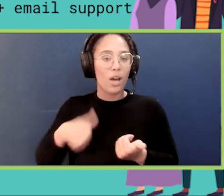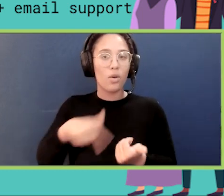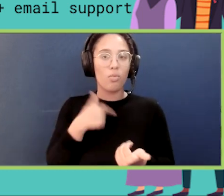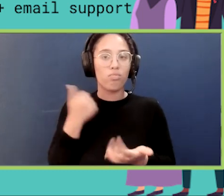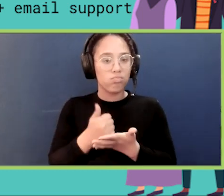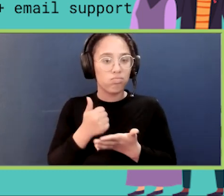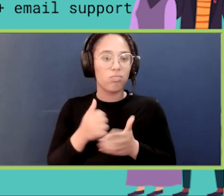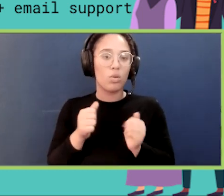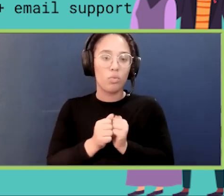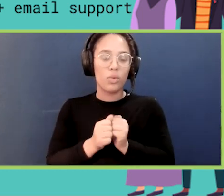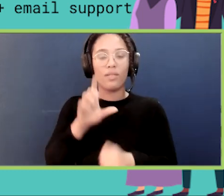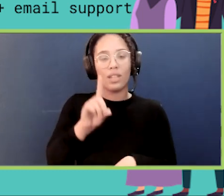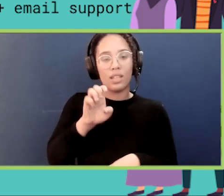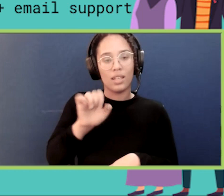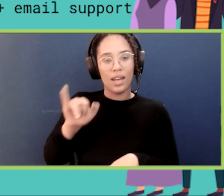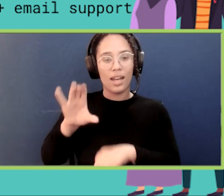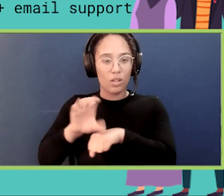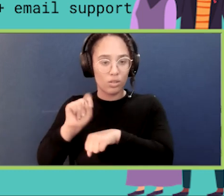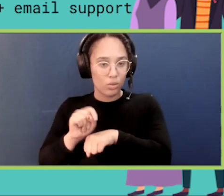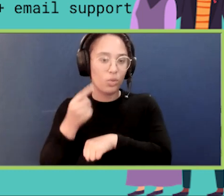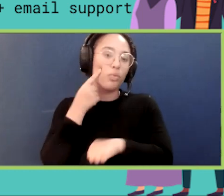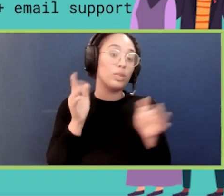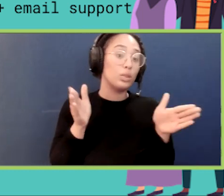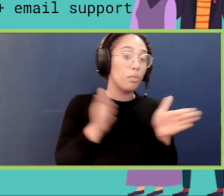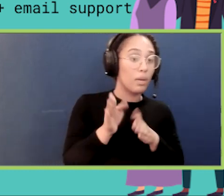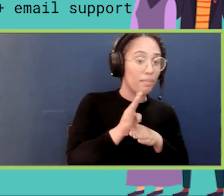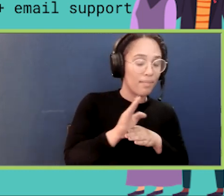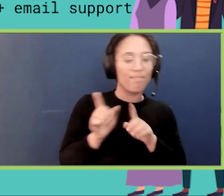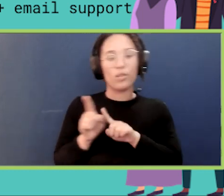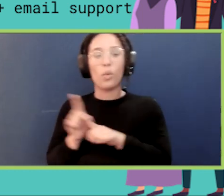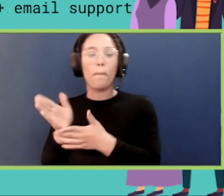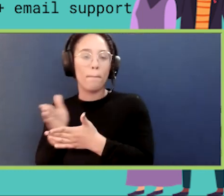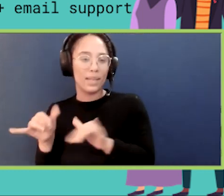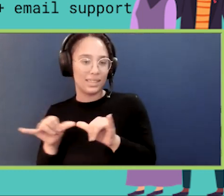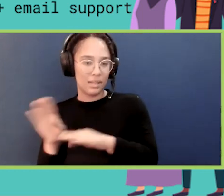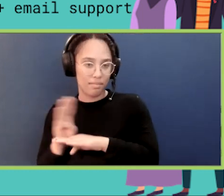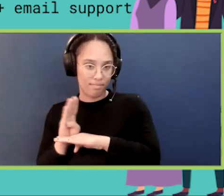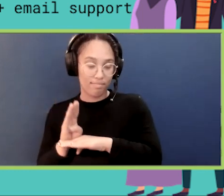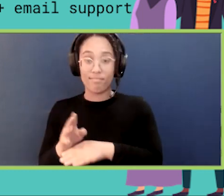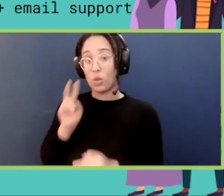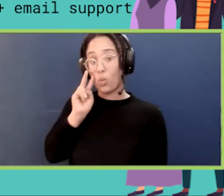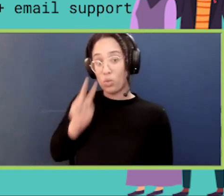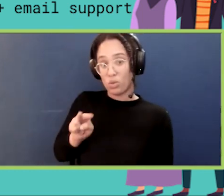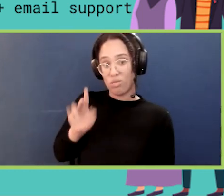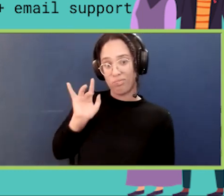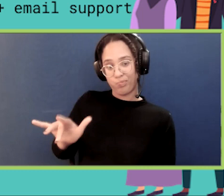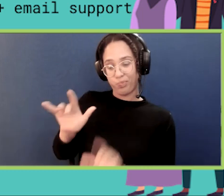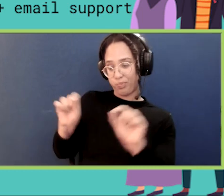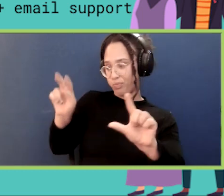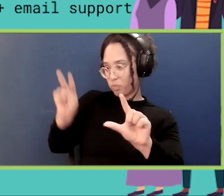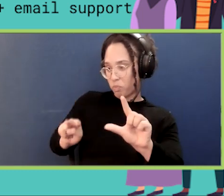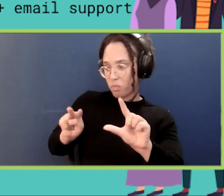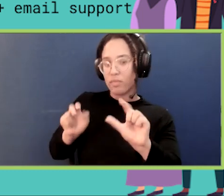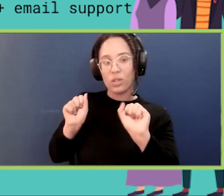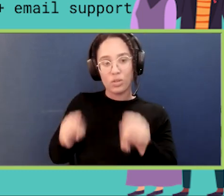and small and mid-sized businesses, check it out. And maybe get on the list to be in cohort 2 or cohort